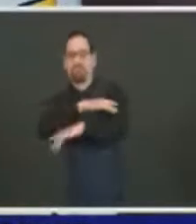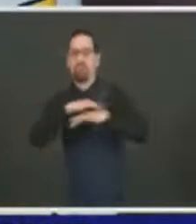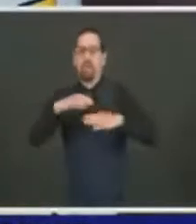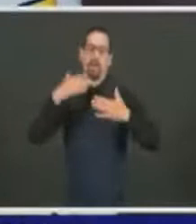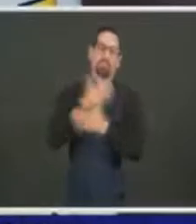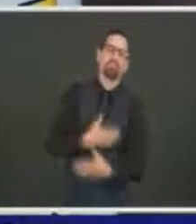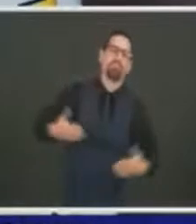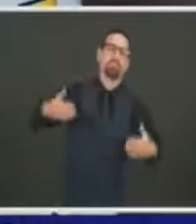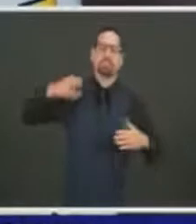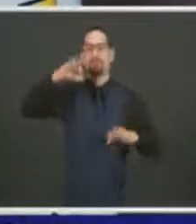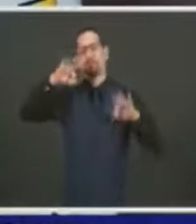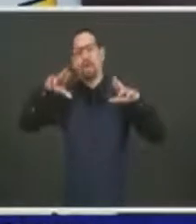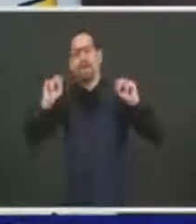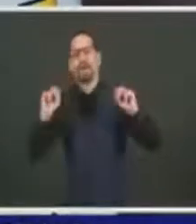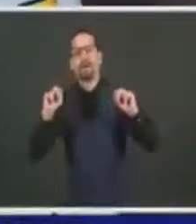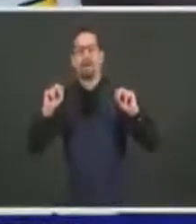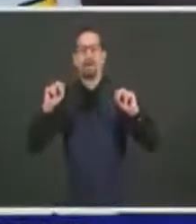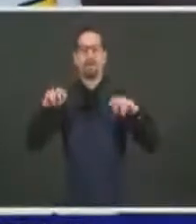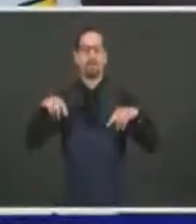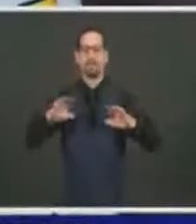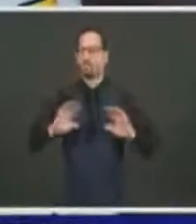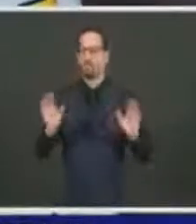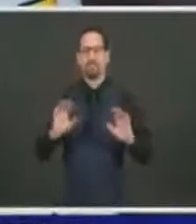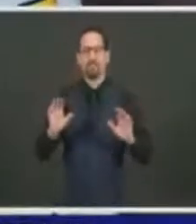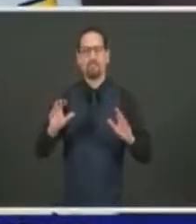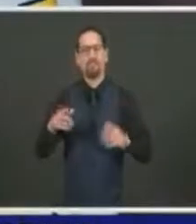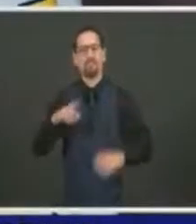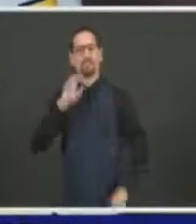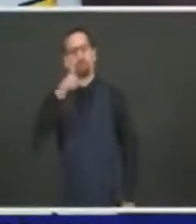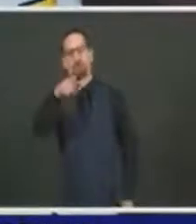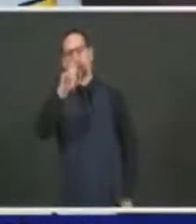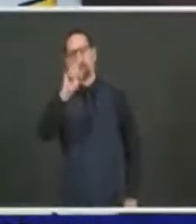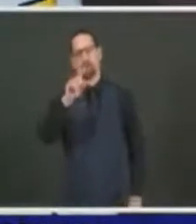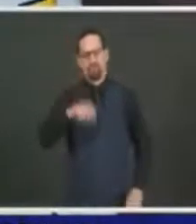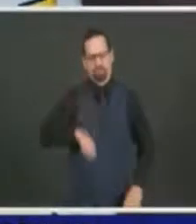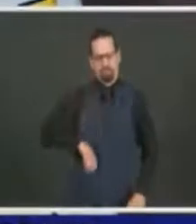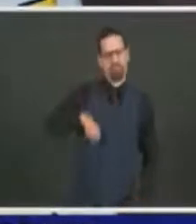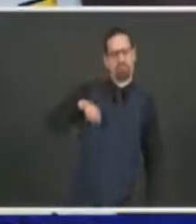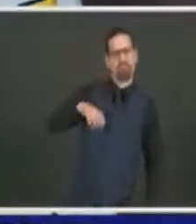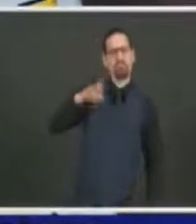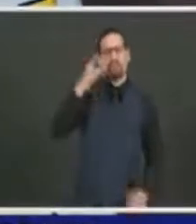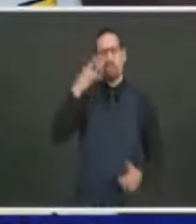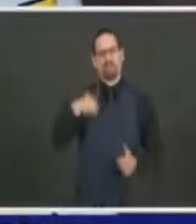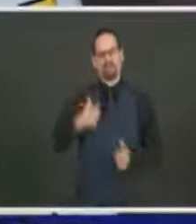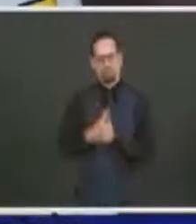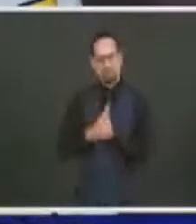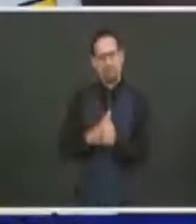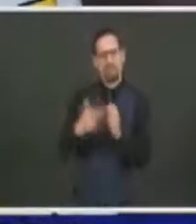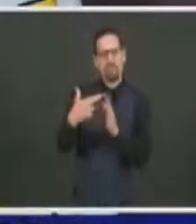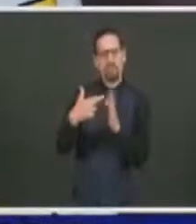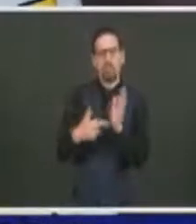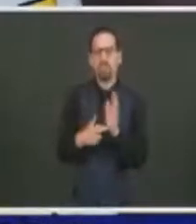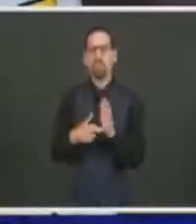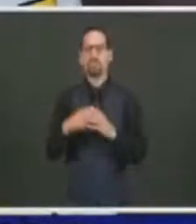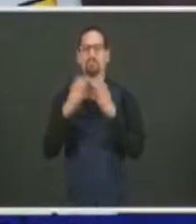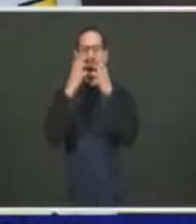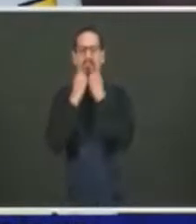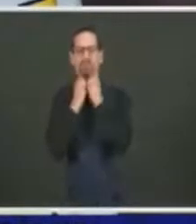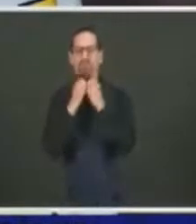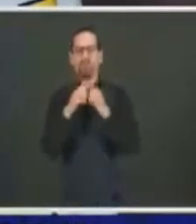Island pride, to follow the rules, to keep your neighbors and your friends and your family and your coworkers